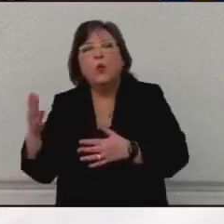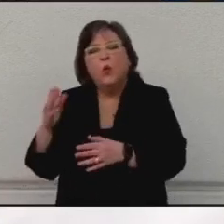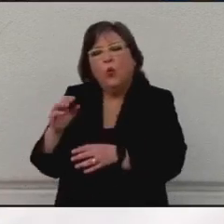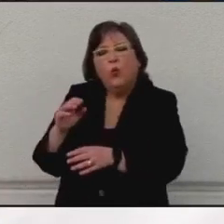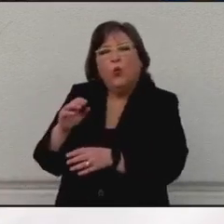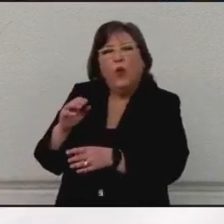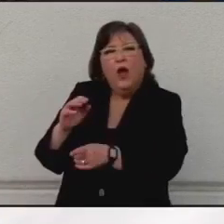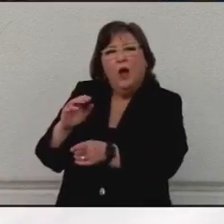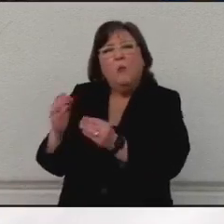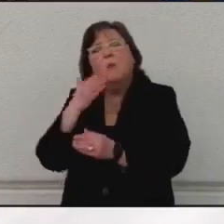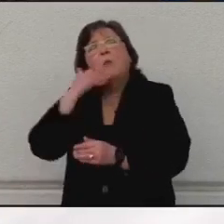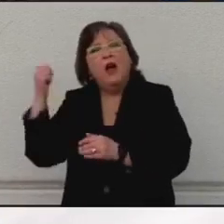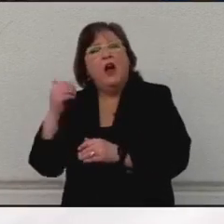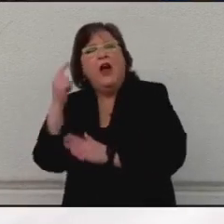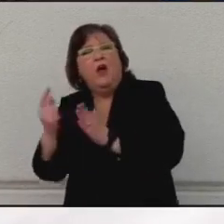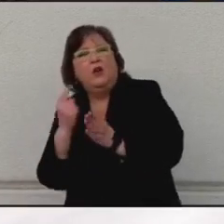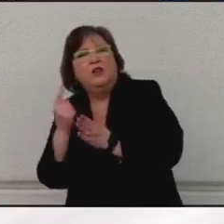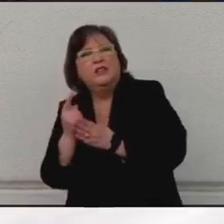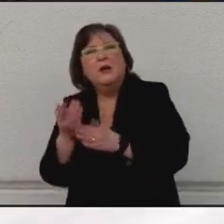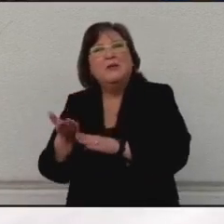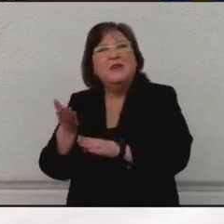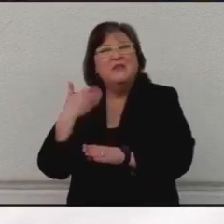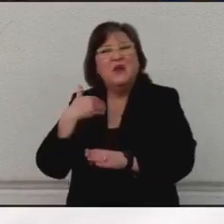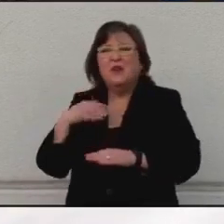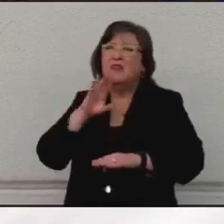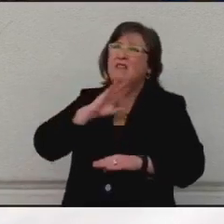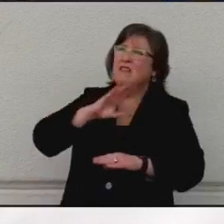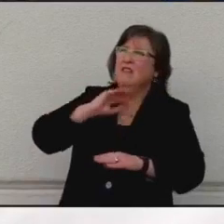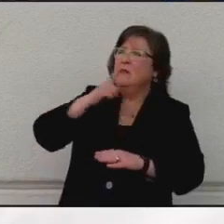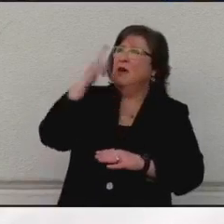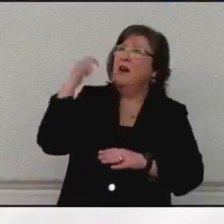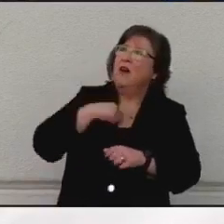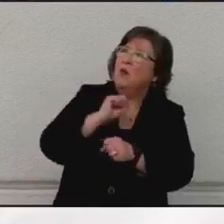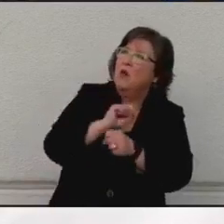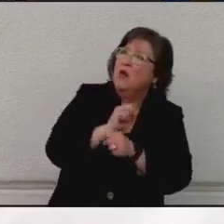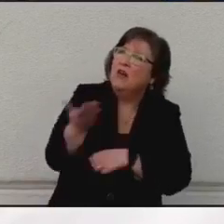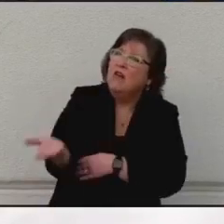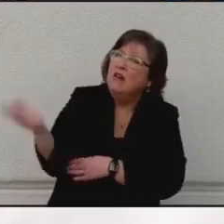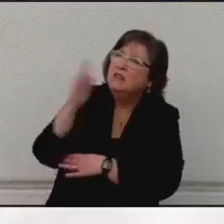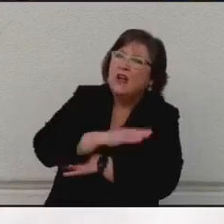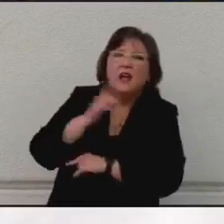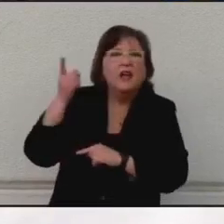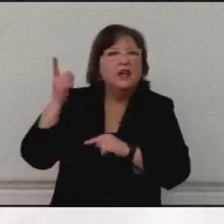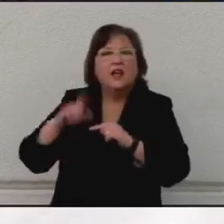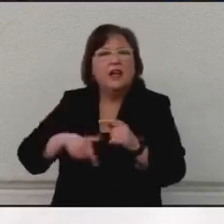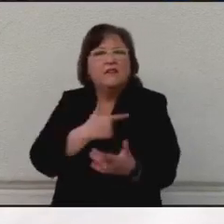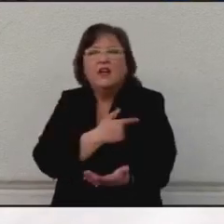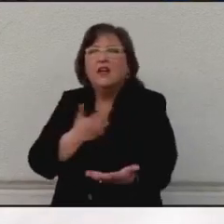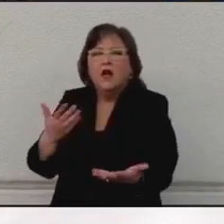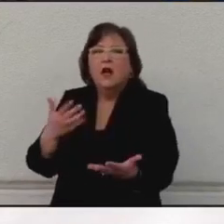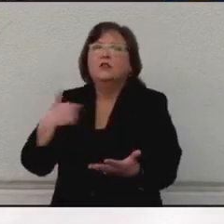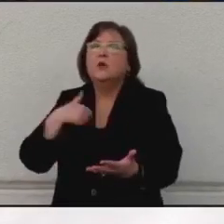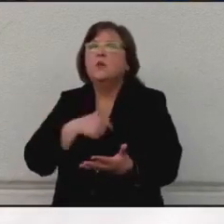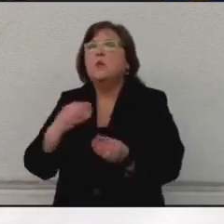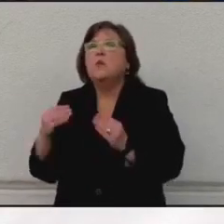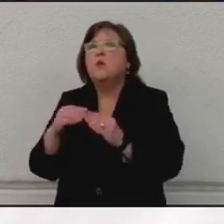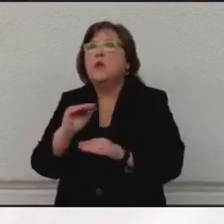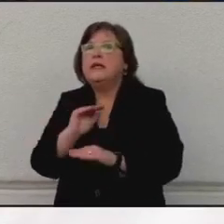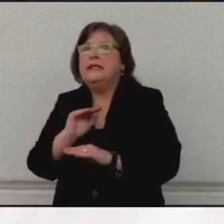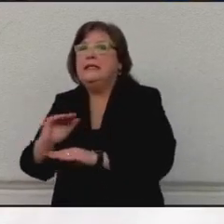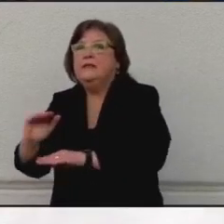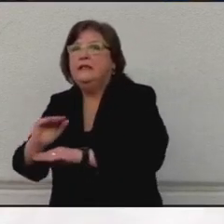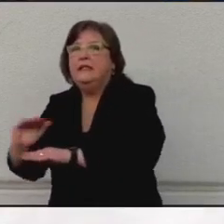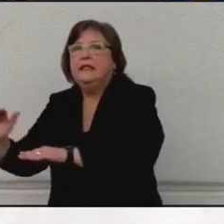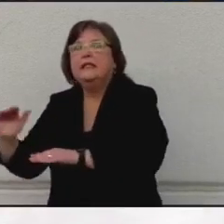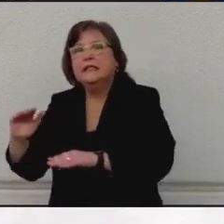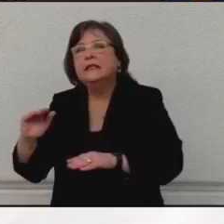caregivers or who face other barriers to accessing vaccines during the weekday. We're also expanding our county's